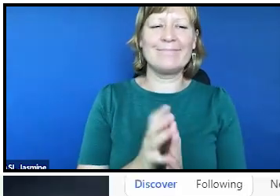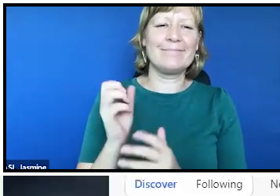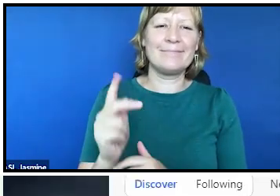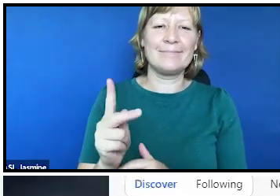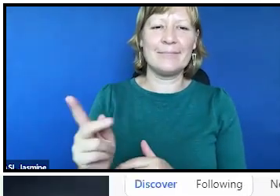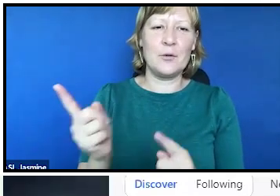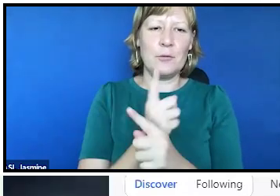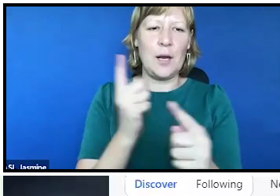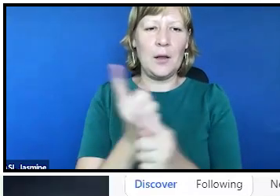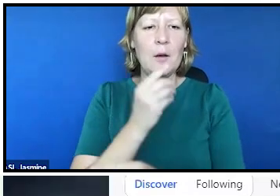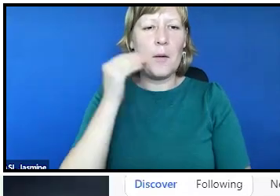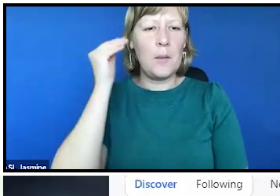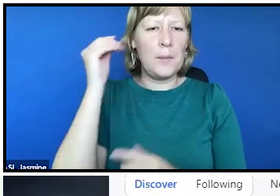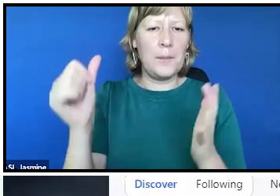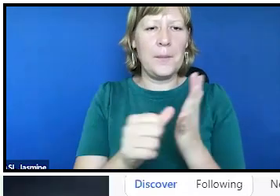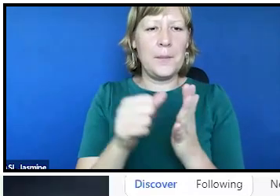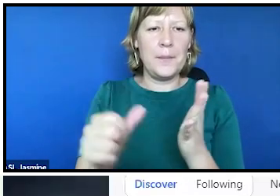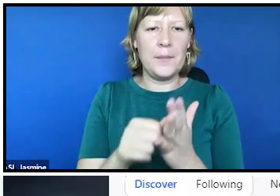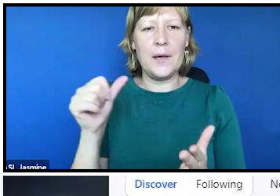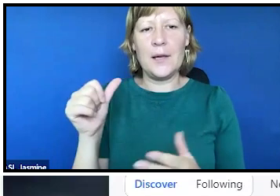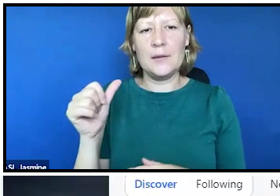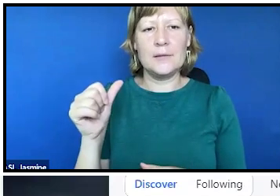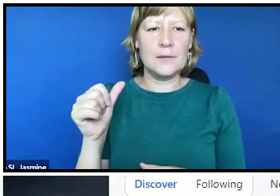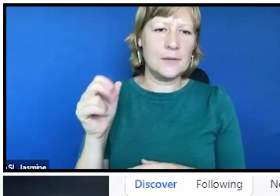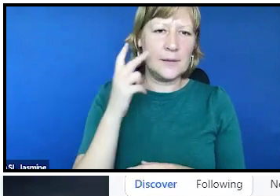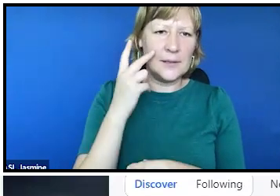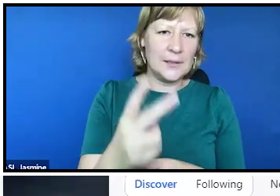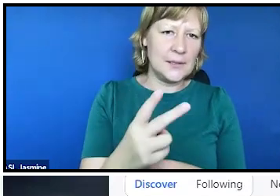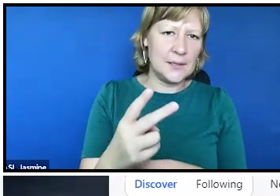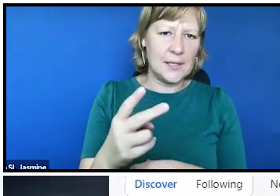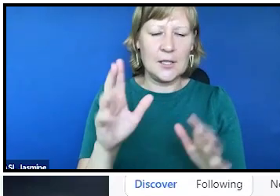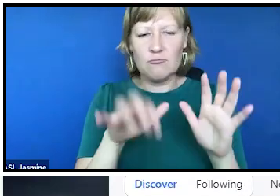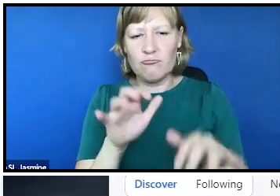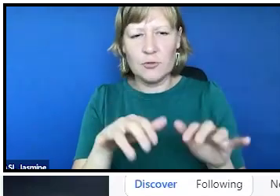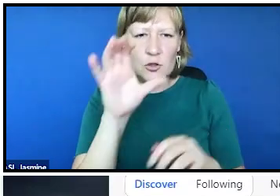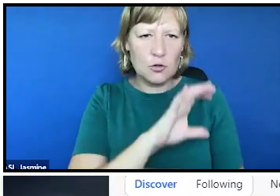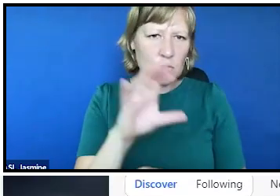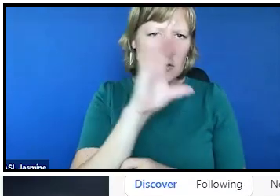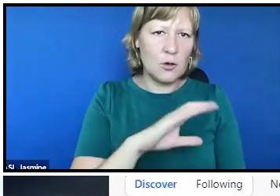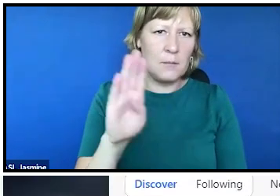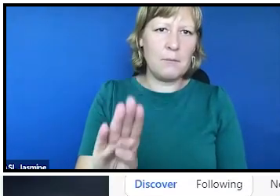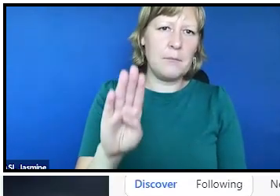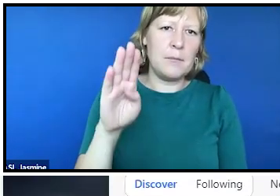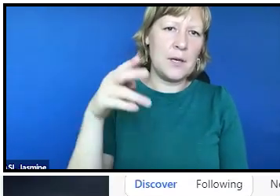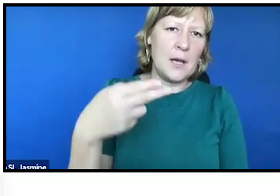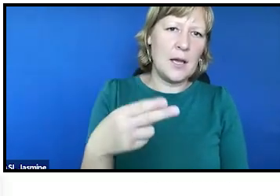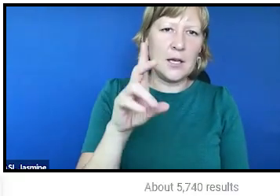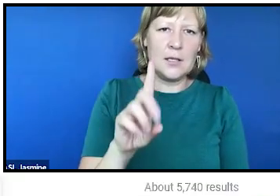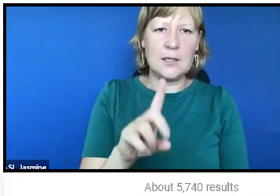regular homepage, you usually, if you see something like this and you're trying to search something, you can just type in BHDDH